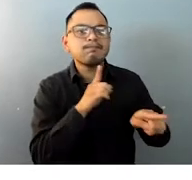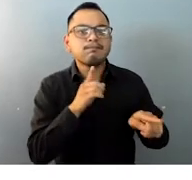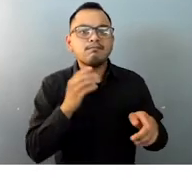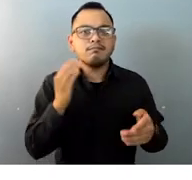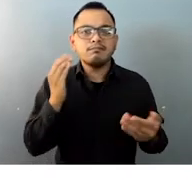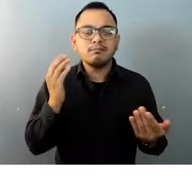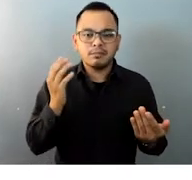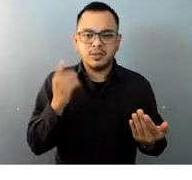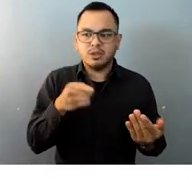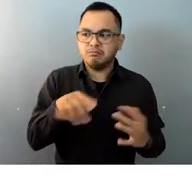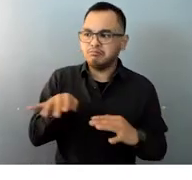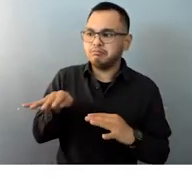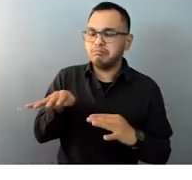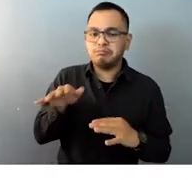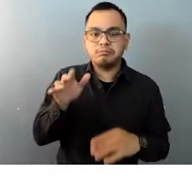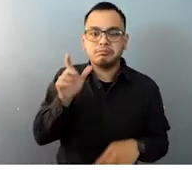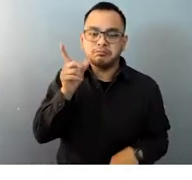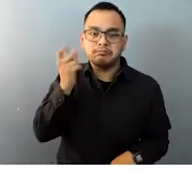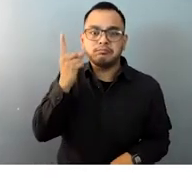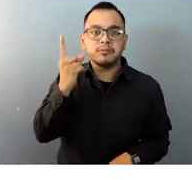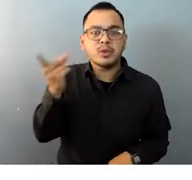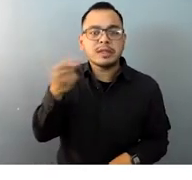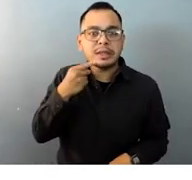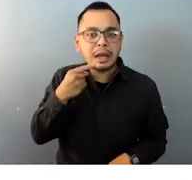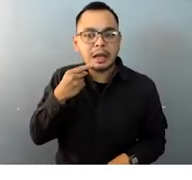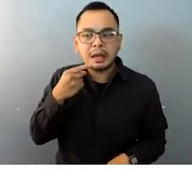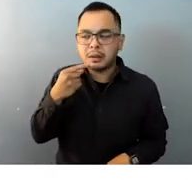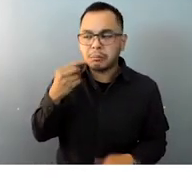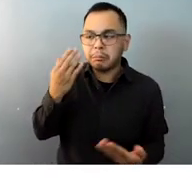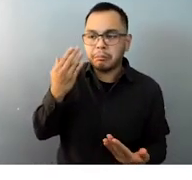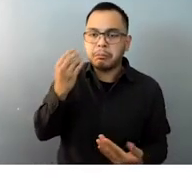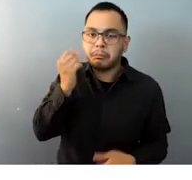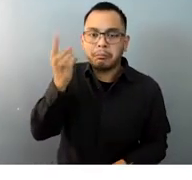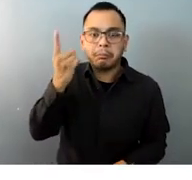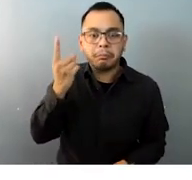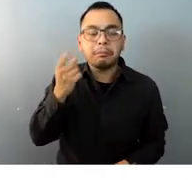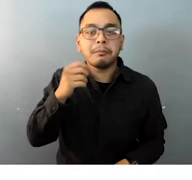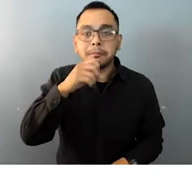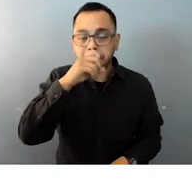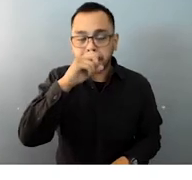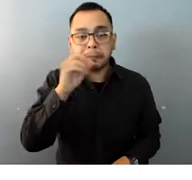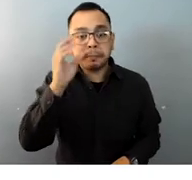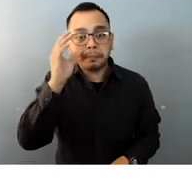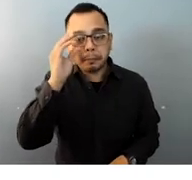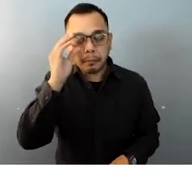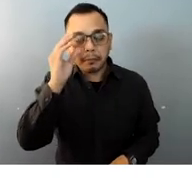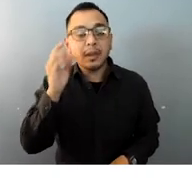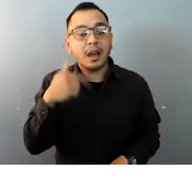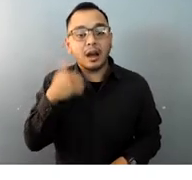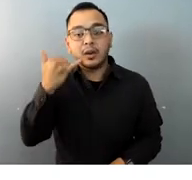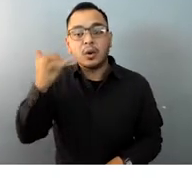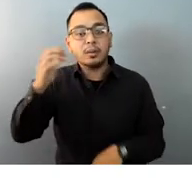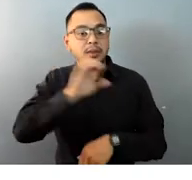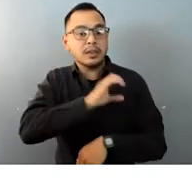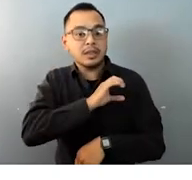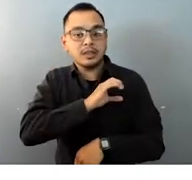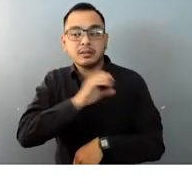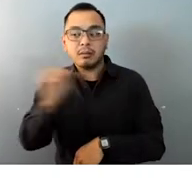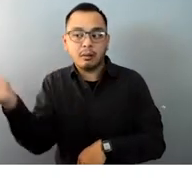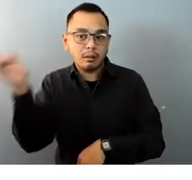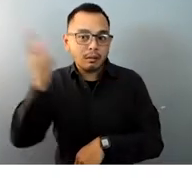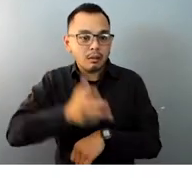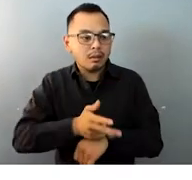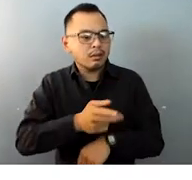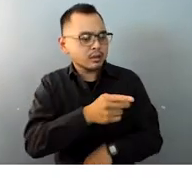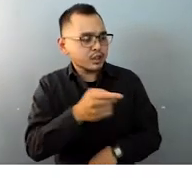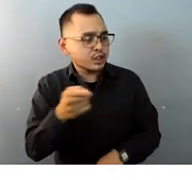things at her, make obscene gestures, and she doesn't know what they're saying because she doesn't understand what they're saying. And when I call the